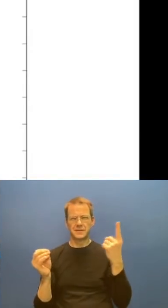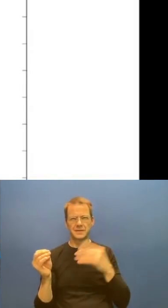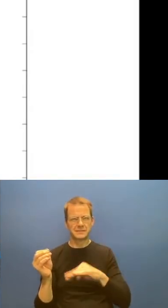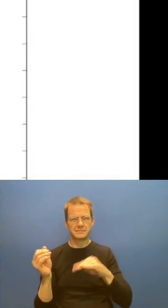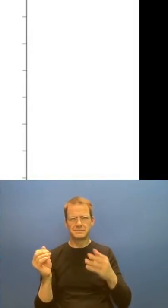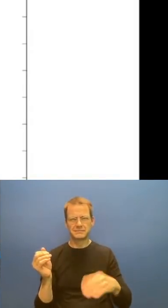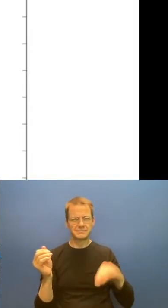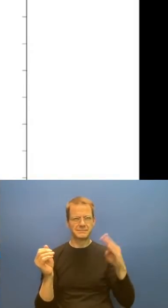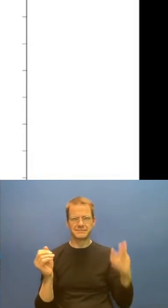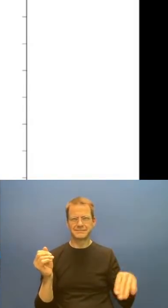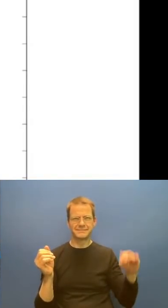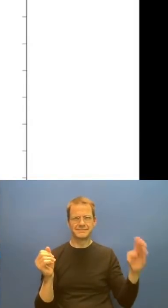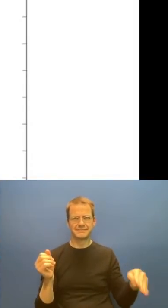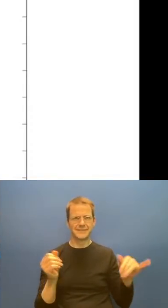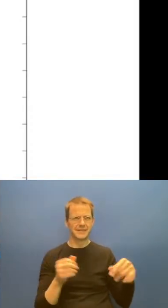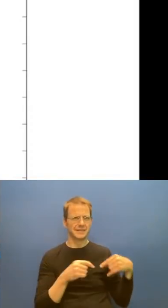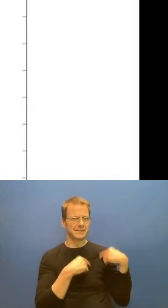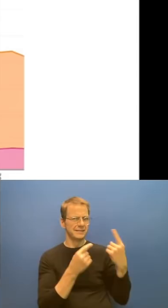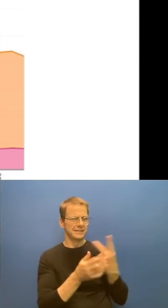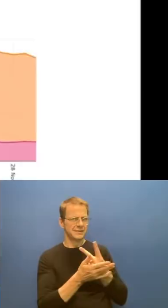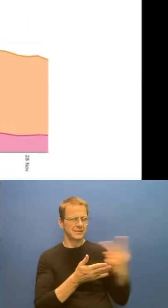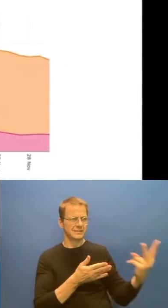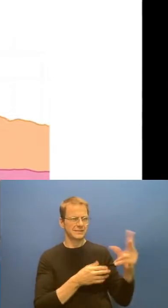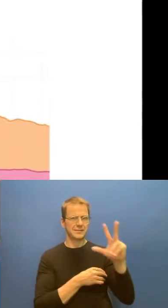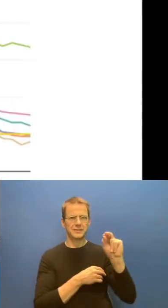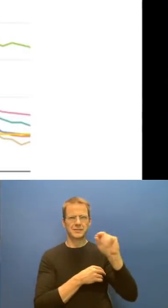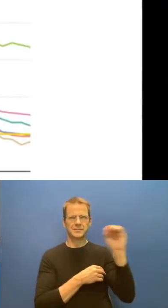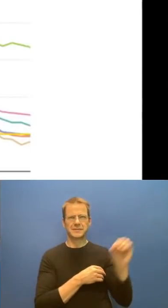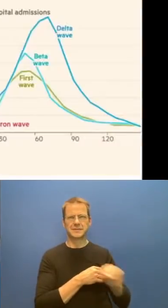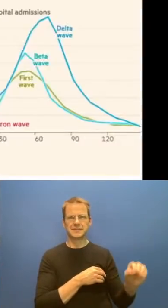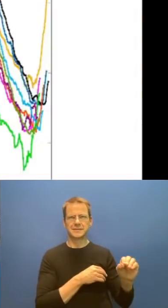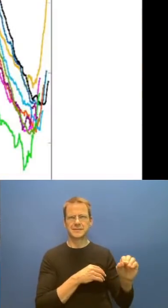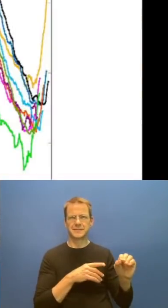so let's go forward again to the next slide.